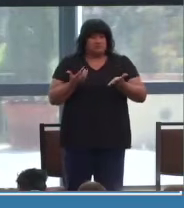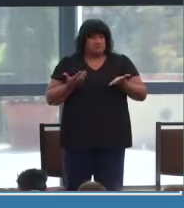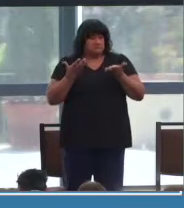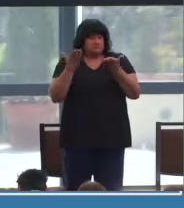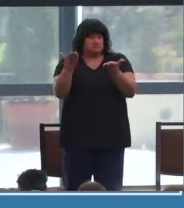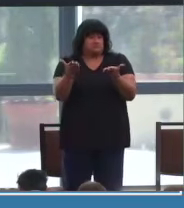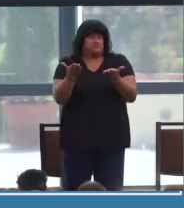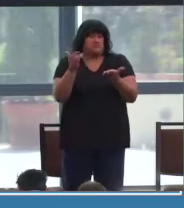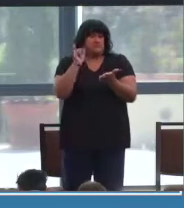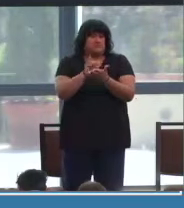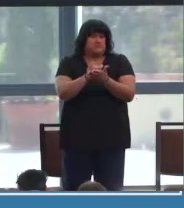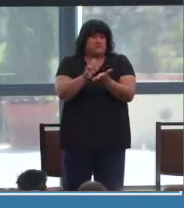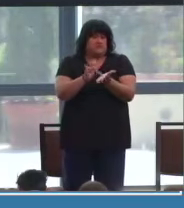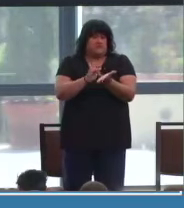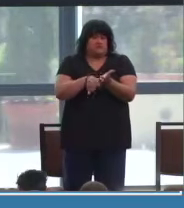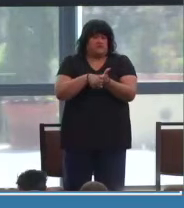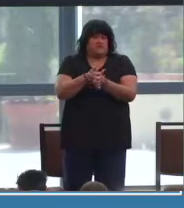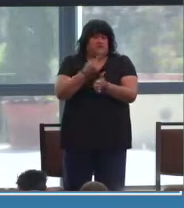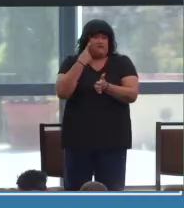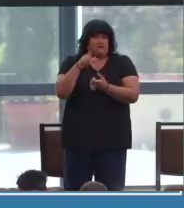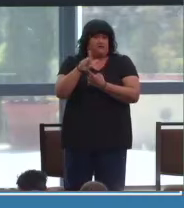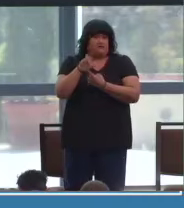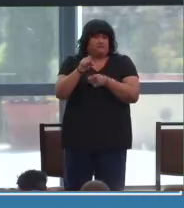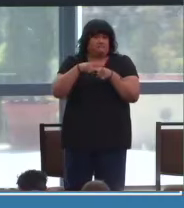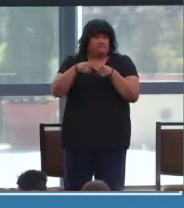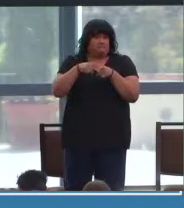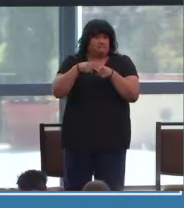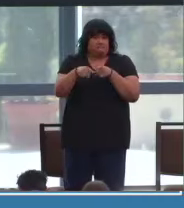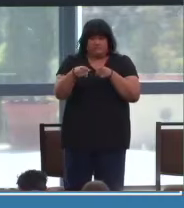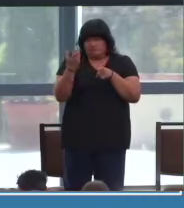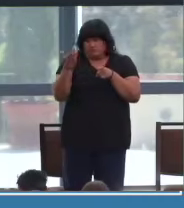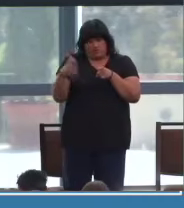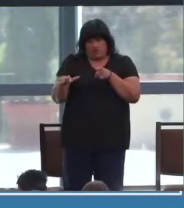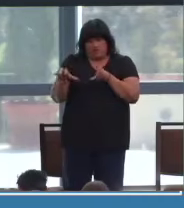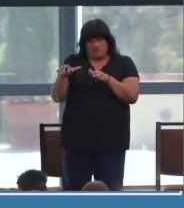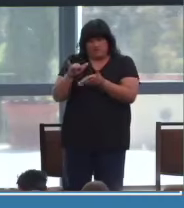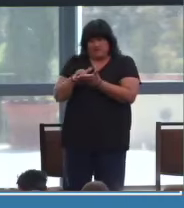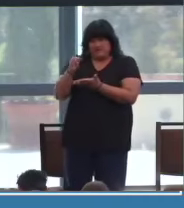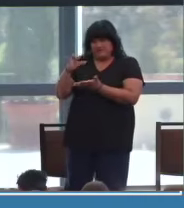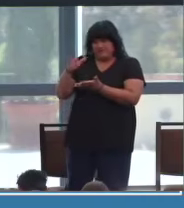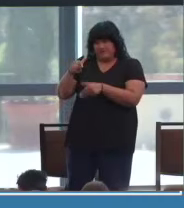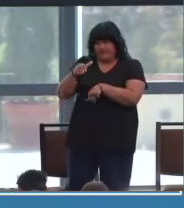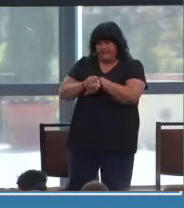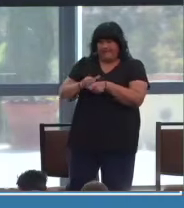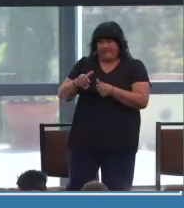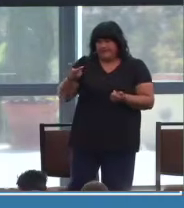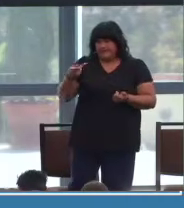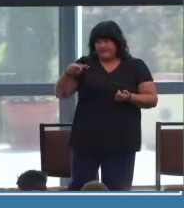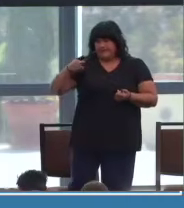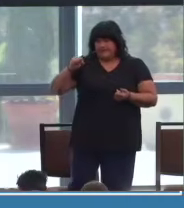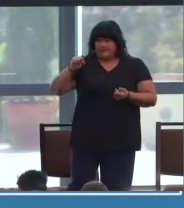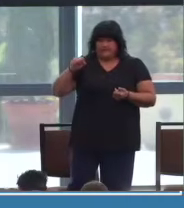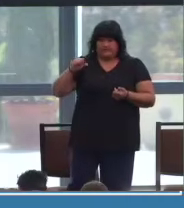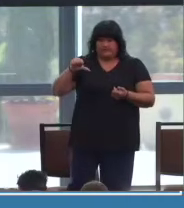medications you need to use for your lupus. Obviously, you wouldn't want to do this if you're on, things like cyclophosphamide or more